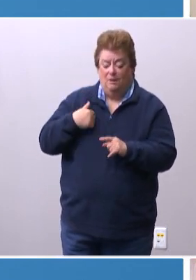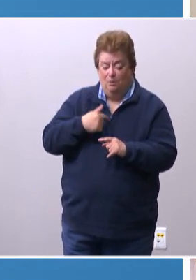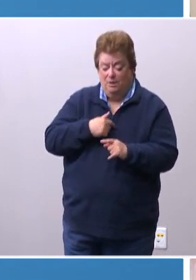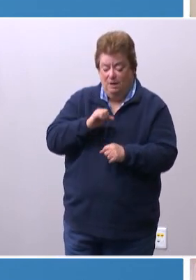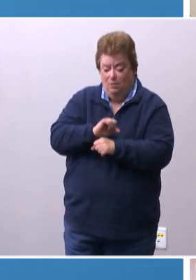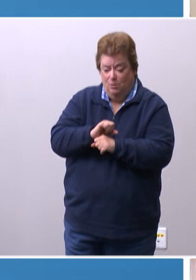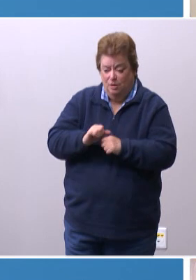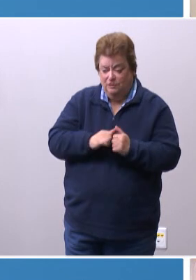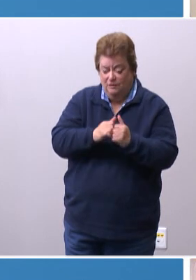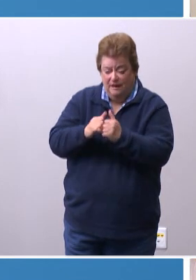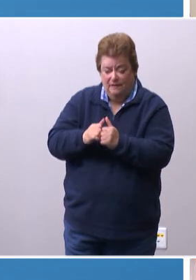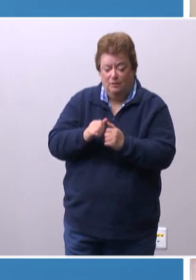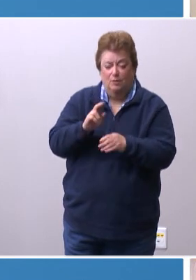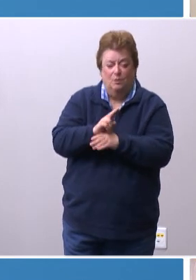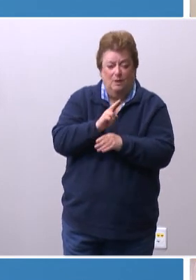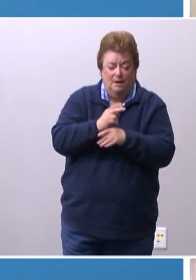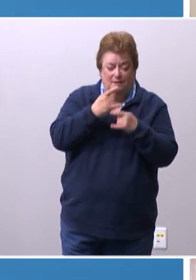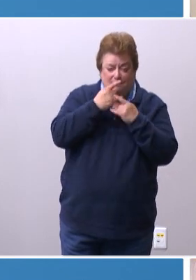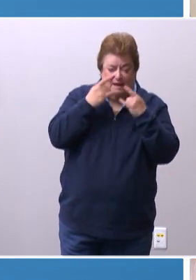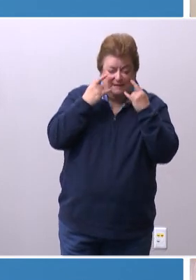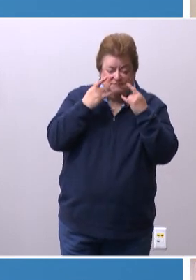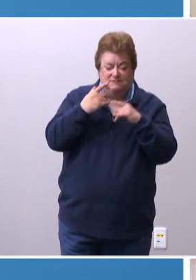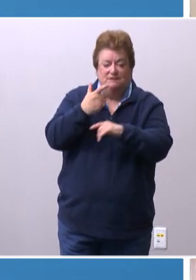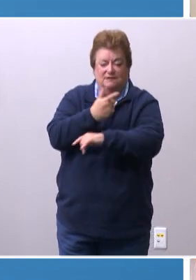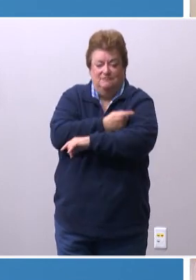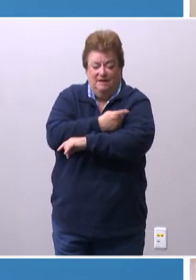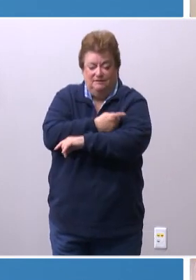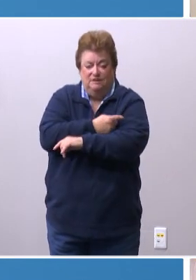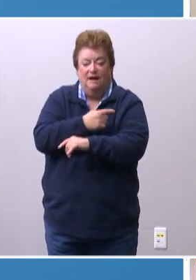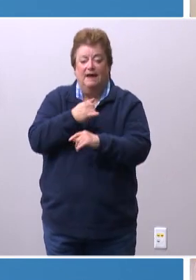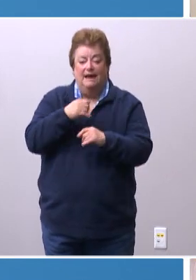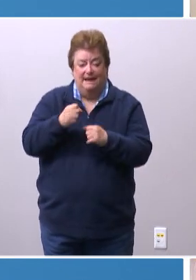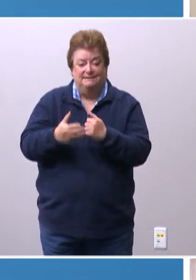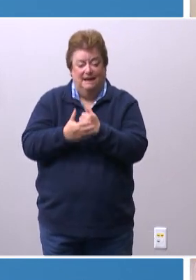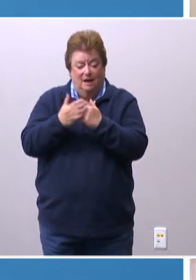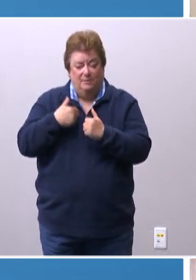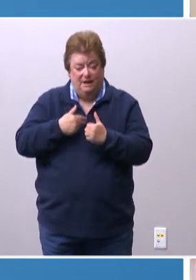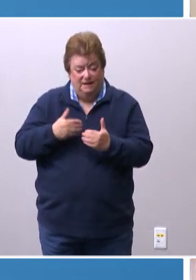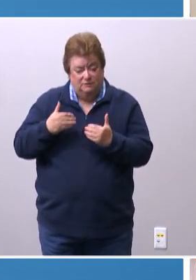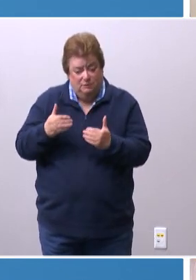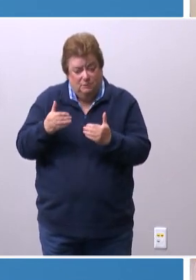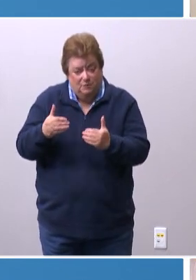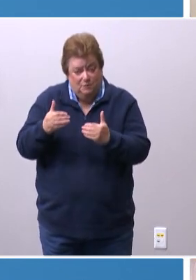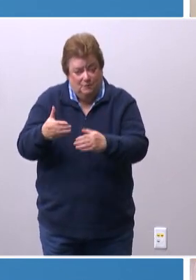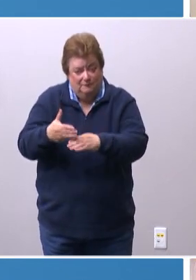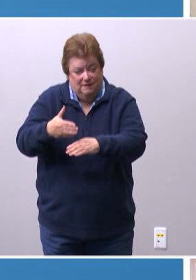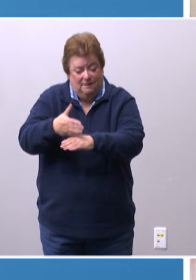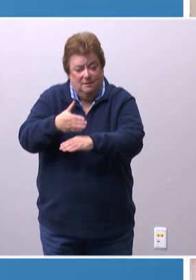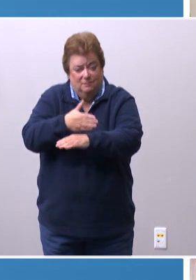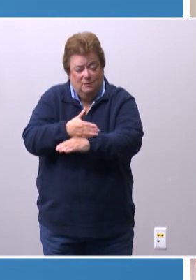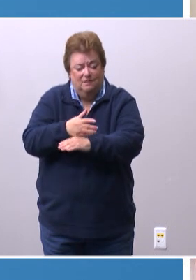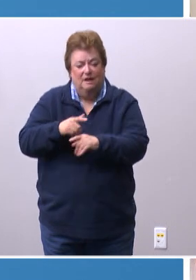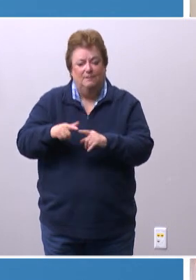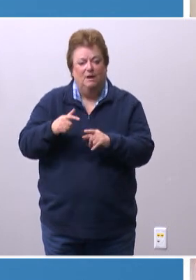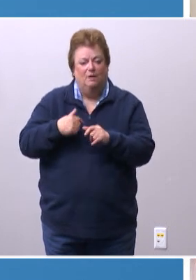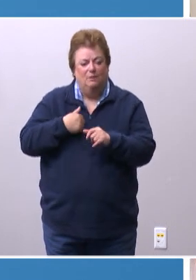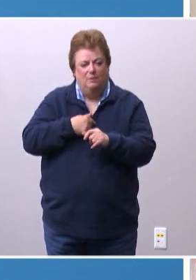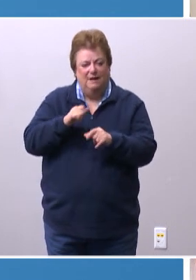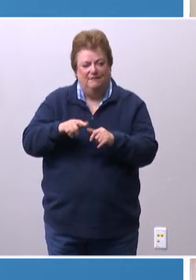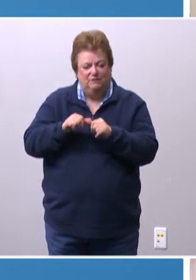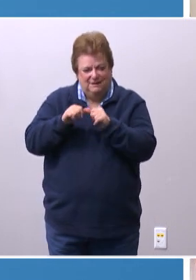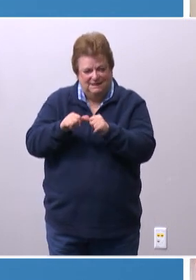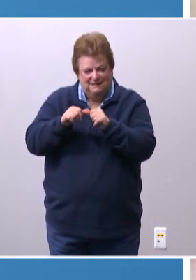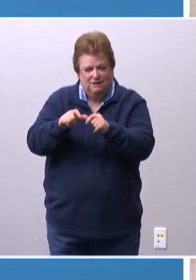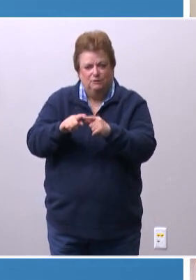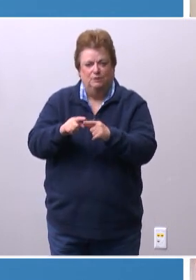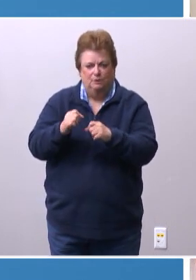which include wearing a mask and getting vaccinated, are moving us forward, and we need to continue to push through this surge driven by the